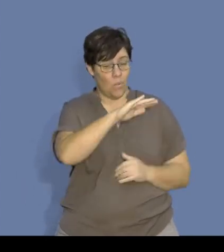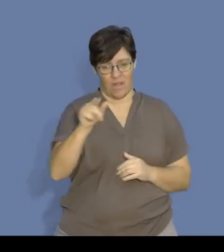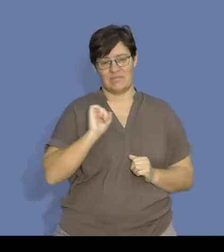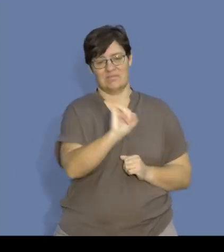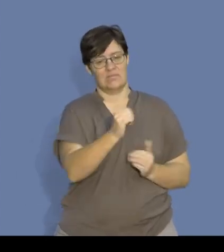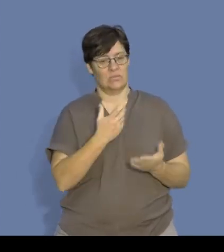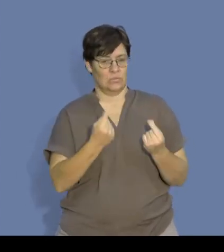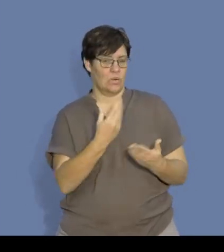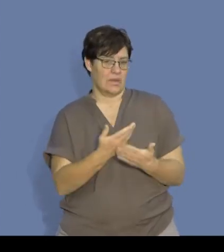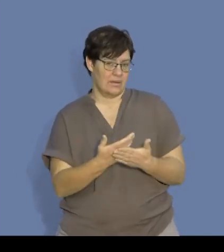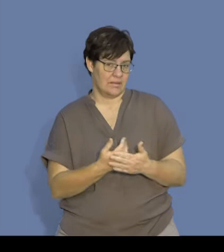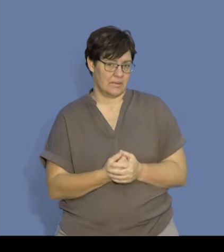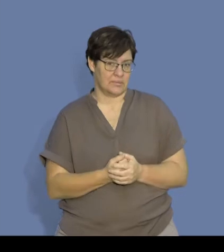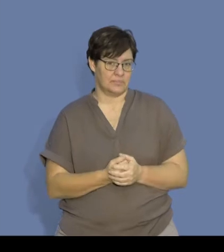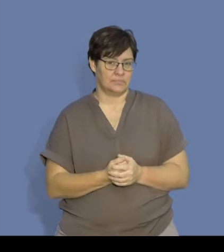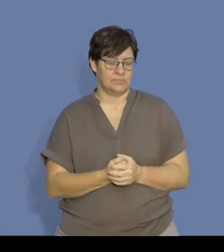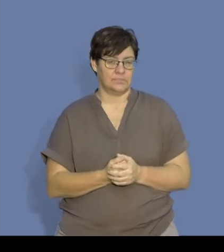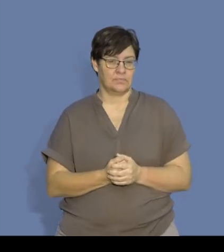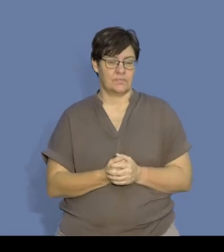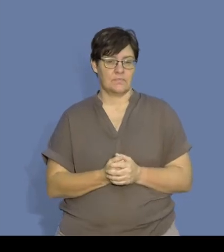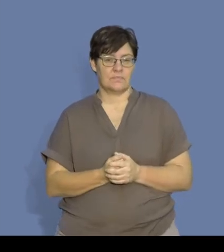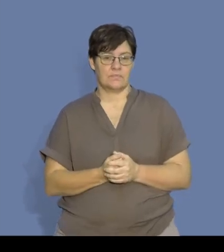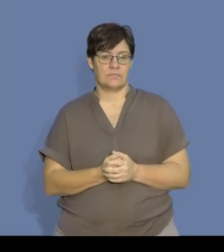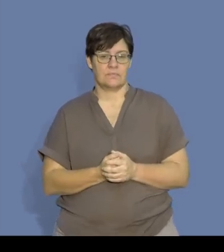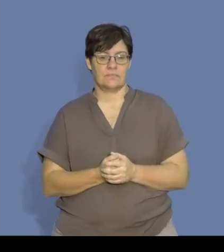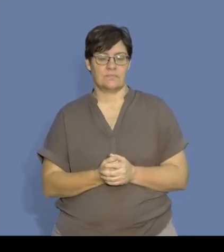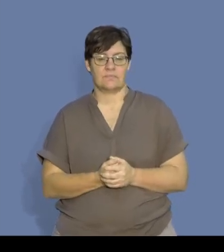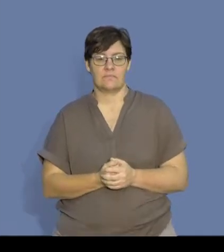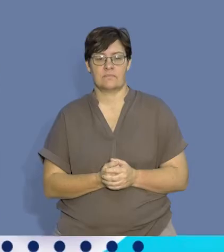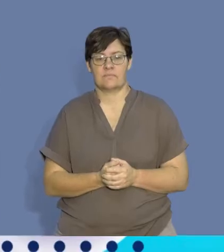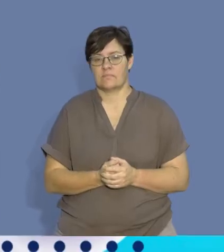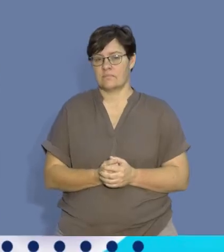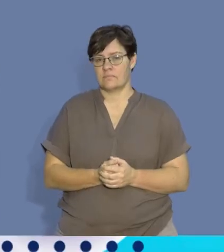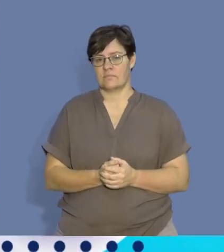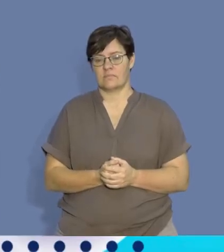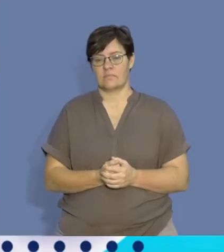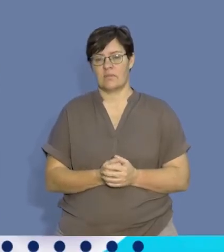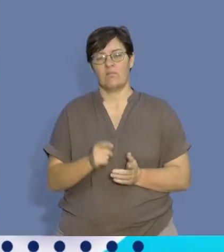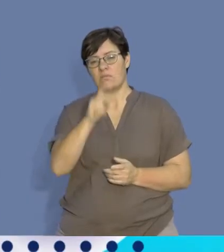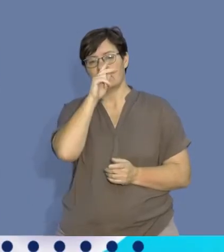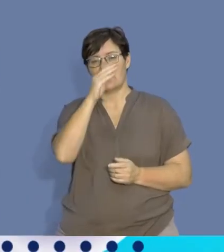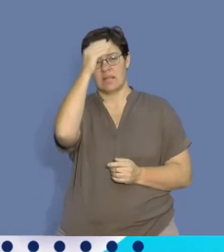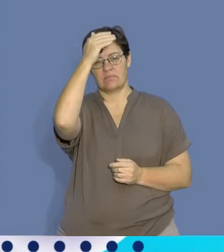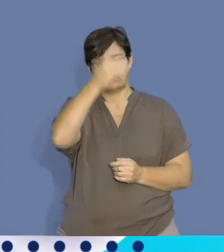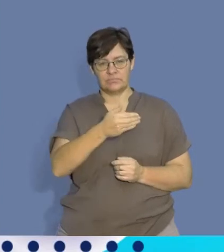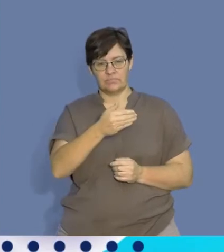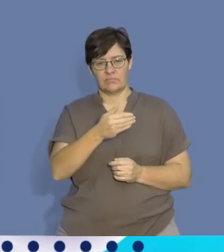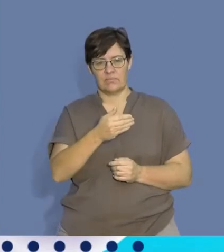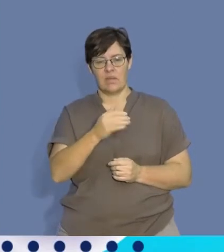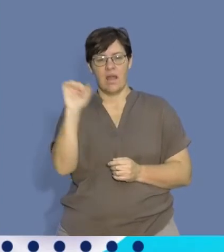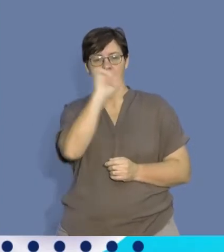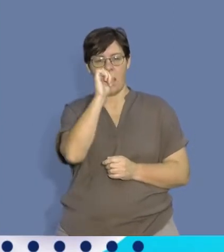to put it into an example for you, when you're looking through the windscreen or the window of a car at